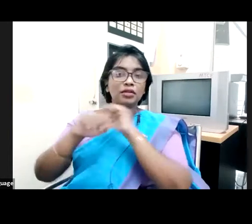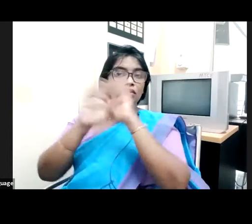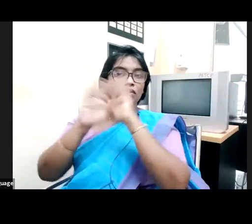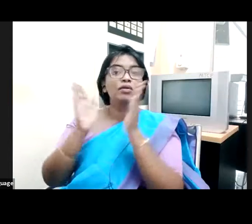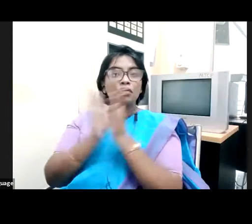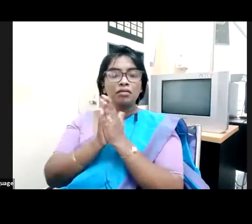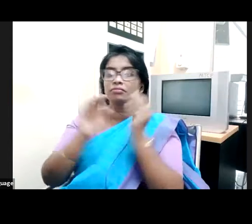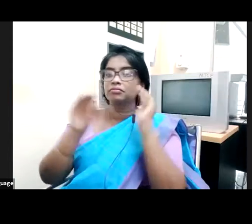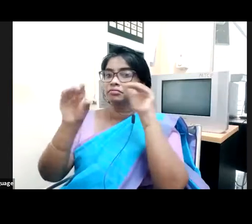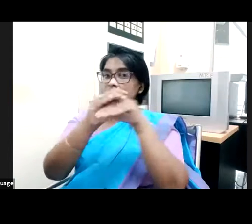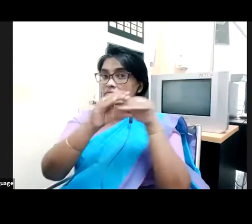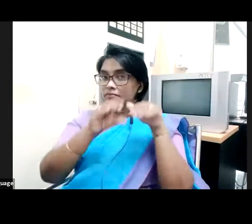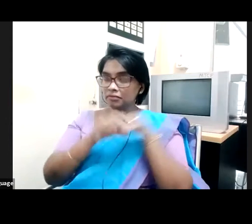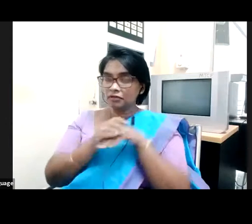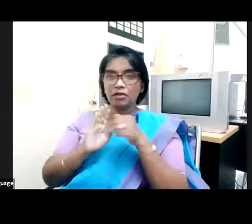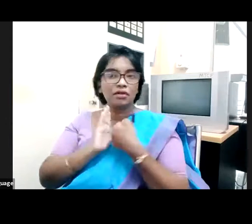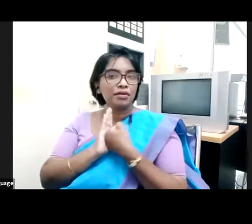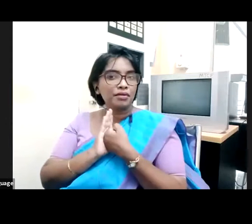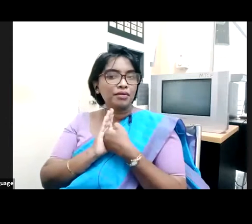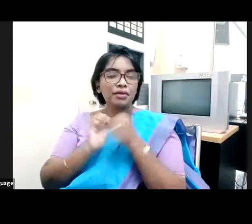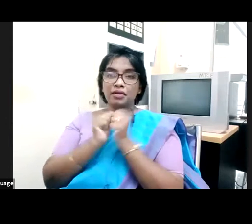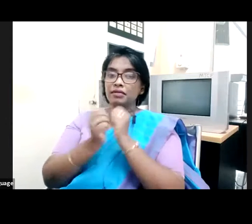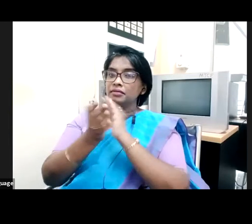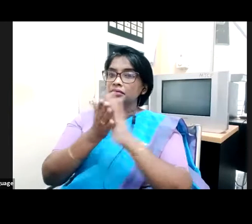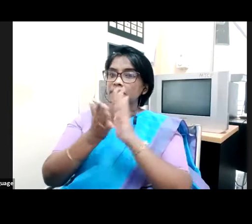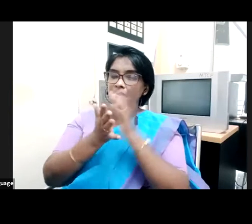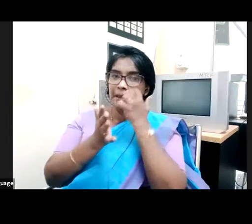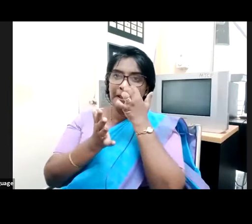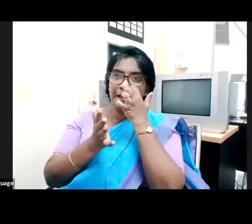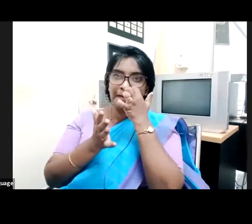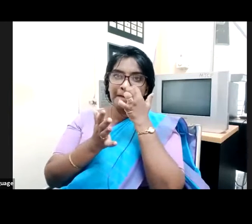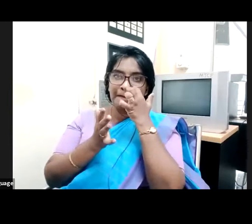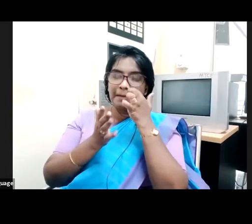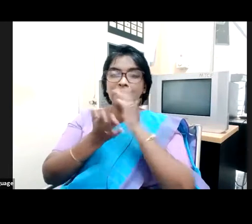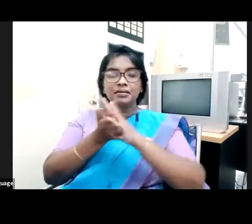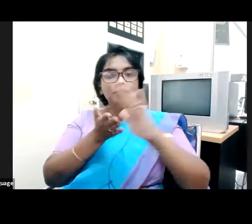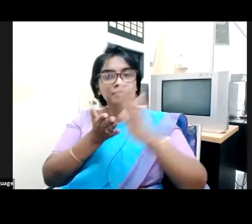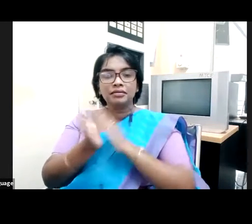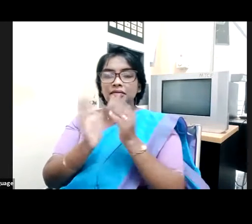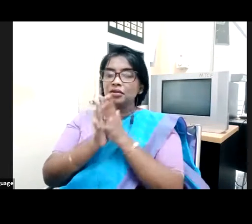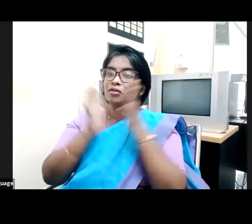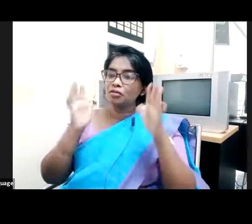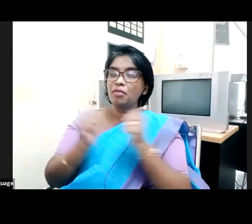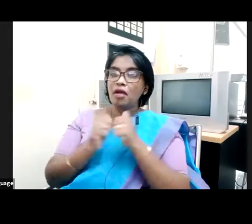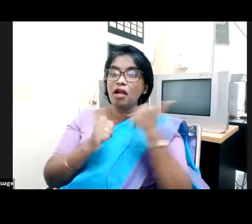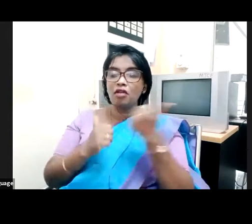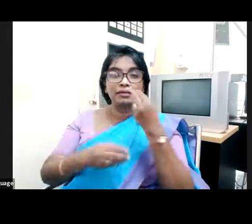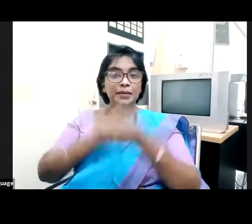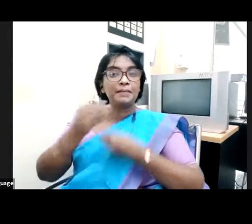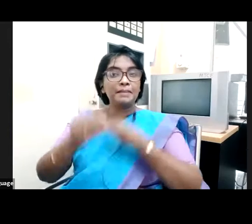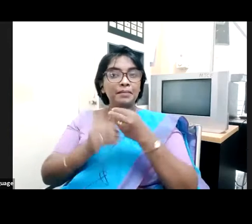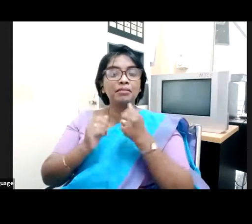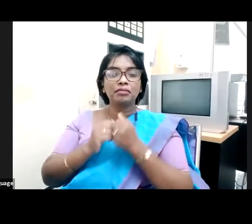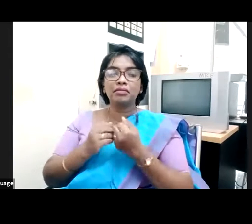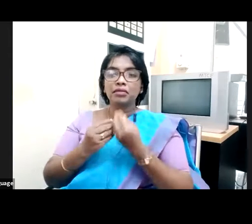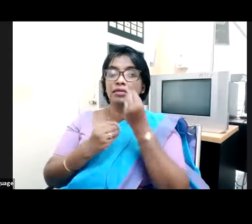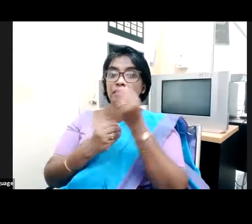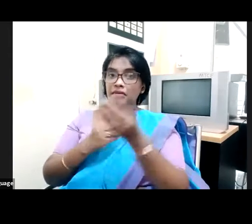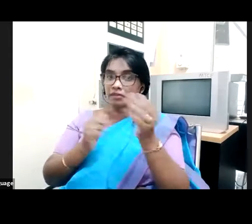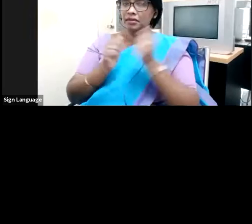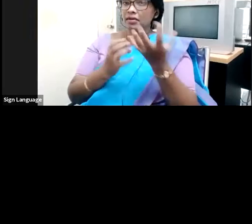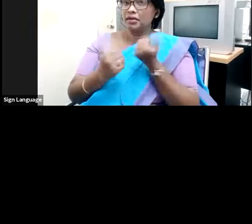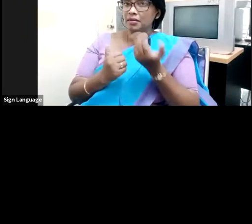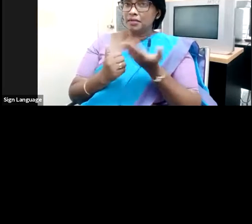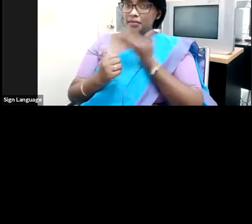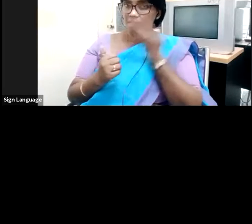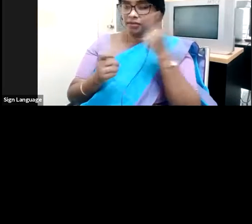this always generates more innovative outputs and is more resilient to future shocks also. Hence,